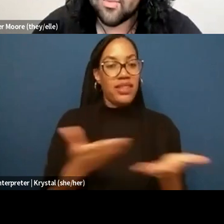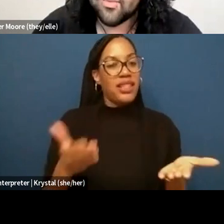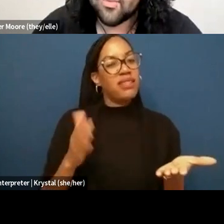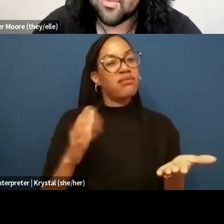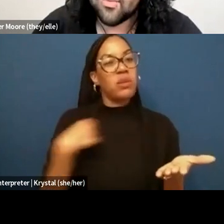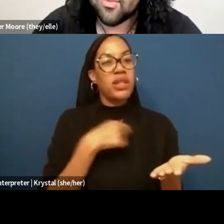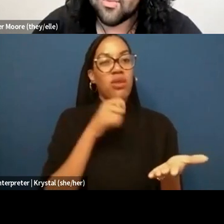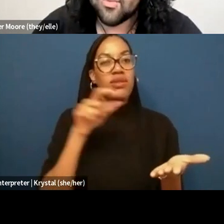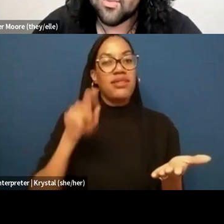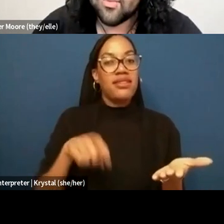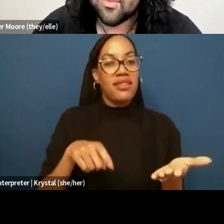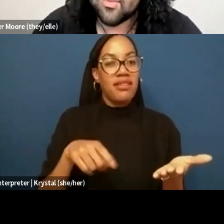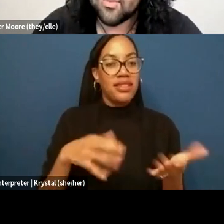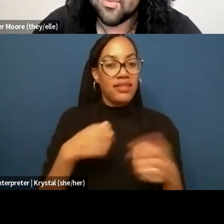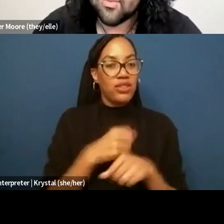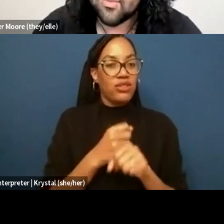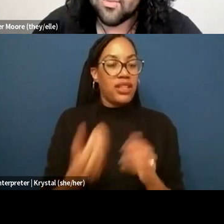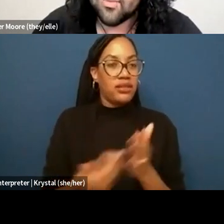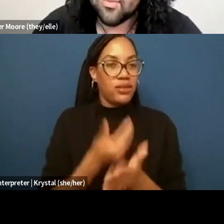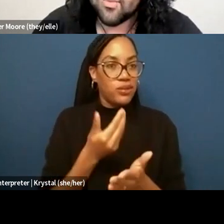Even the language of systems